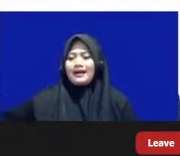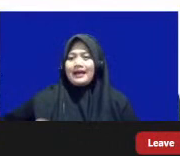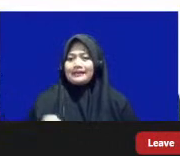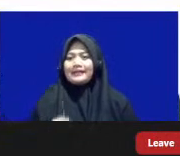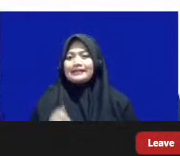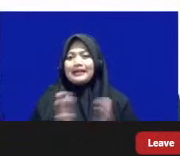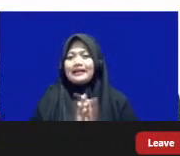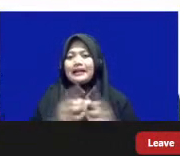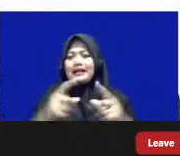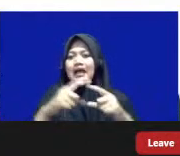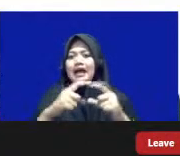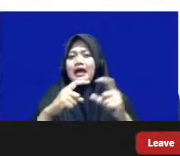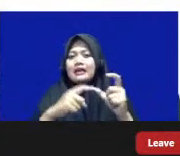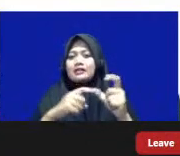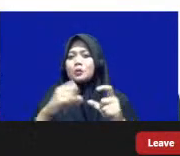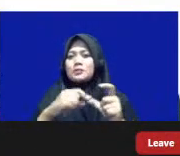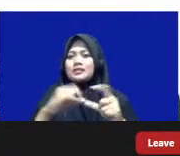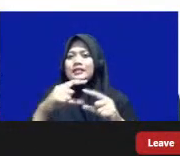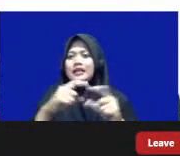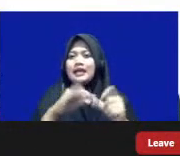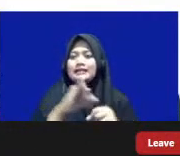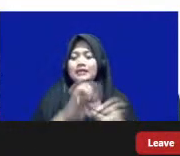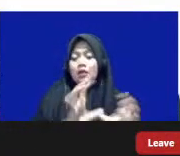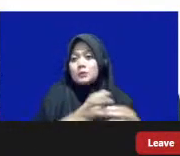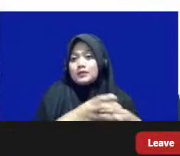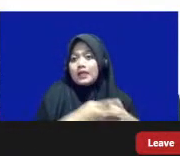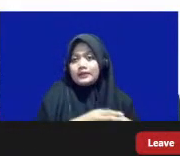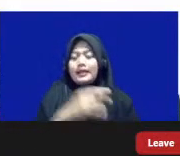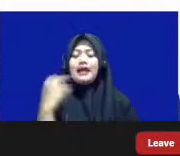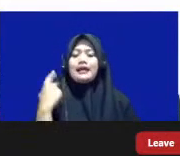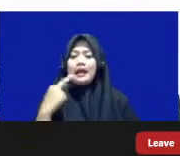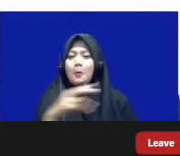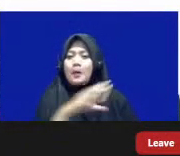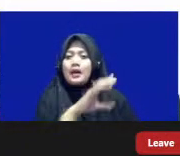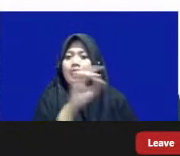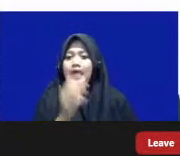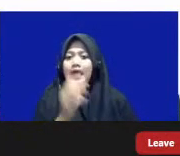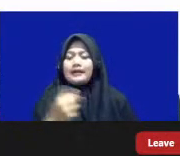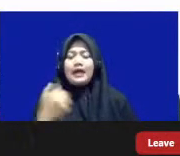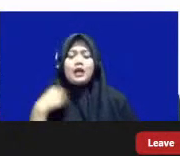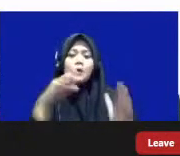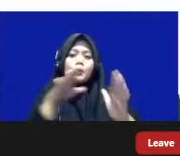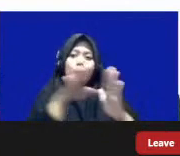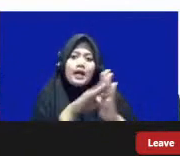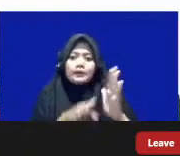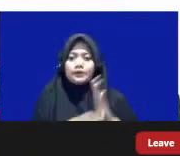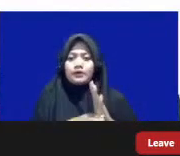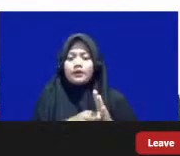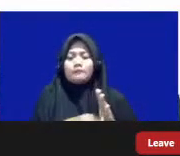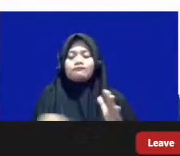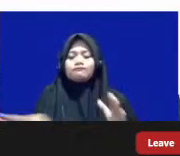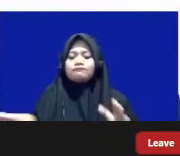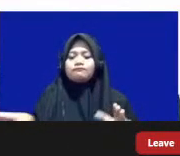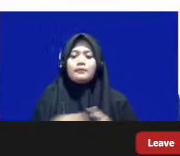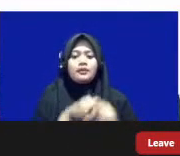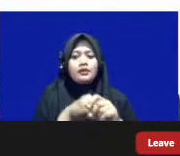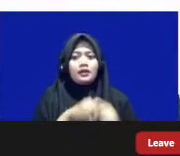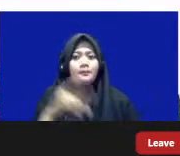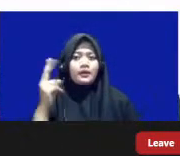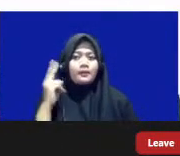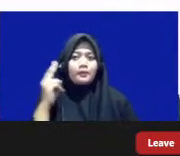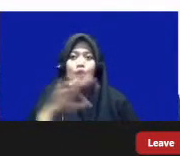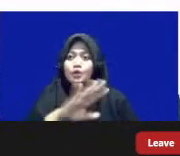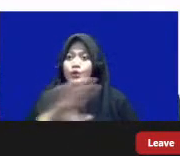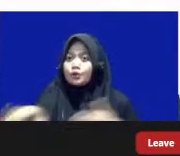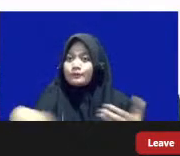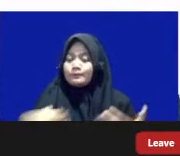for women participation, and it is mandatory. So all Union Disaster Management Committees have female